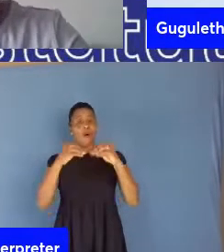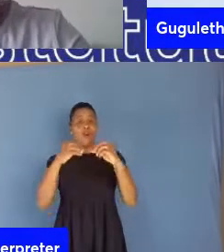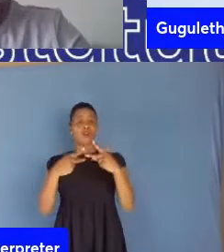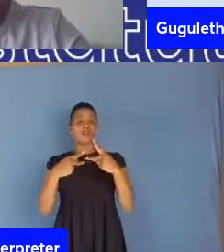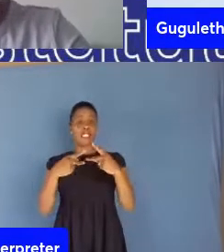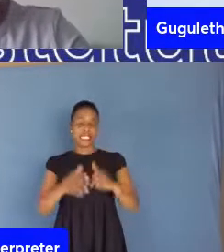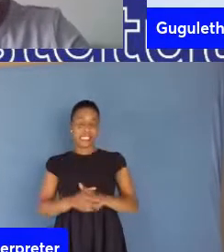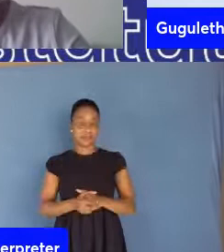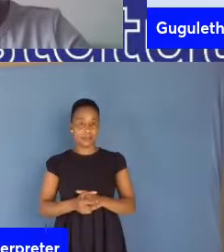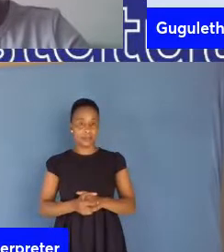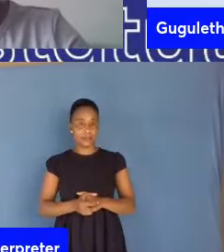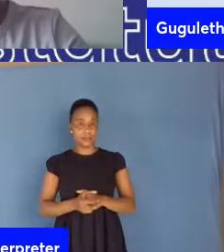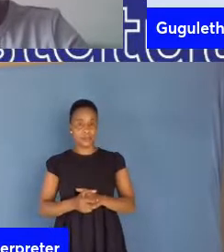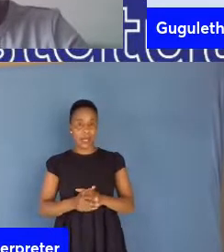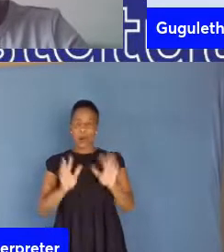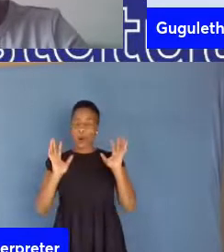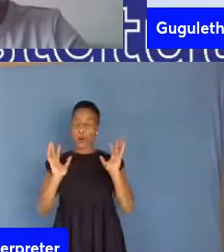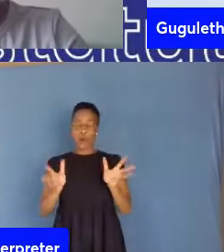Whew,